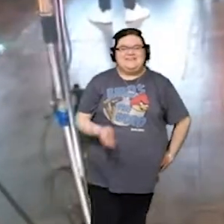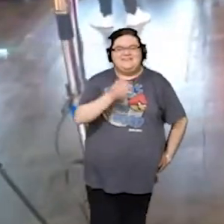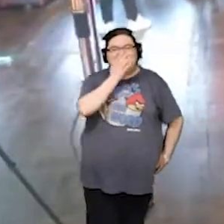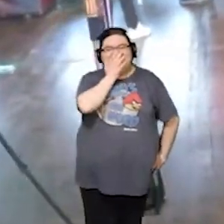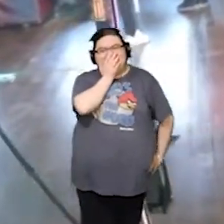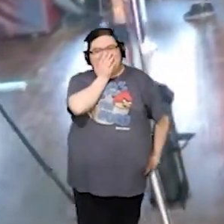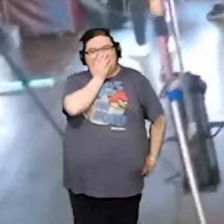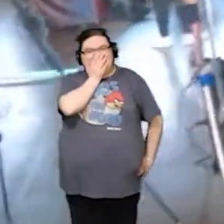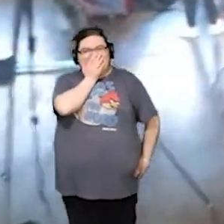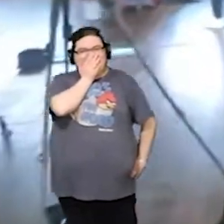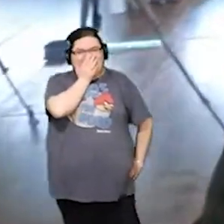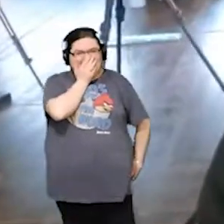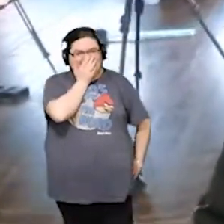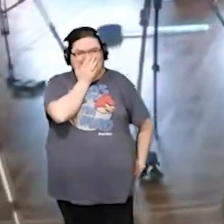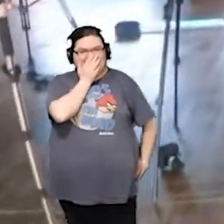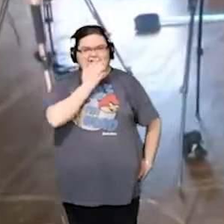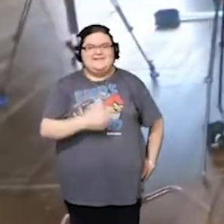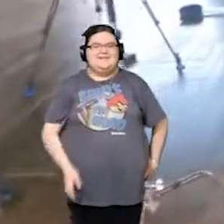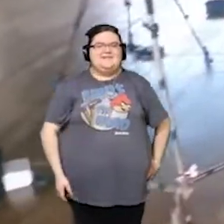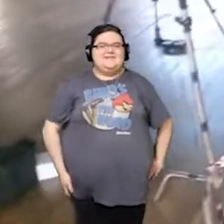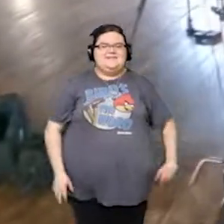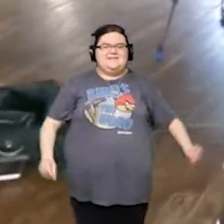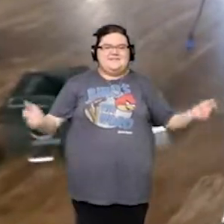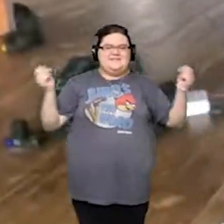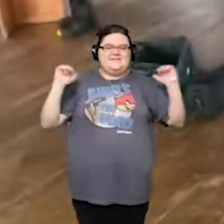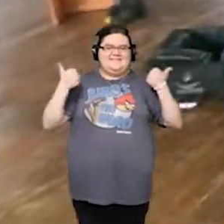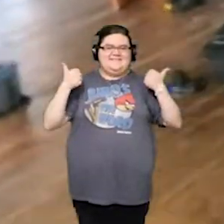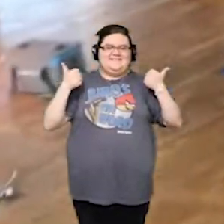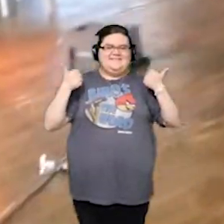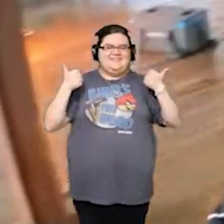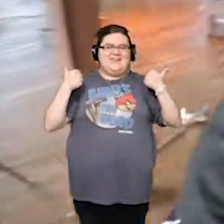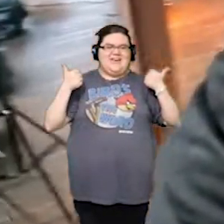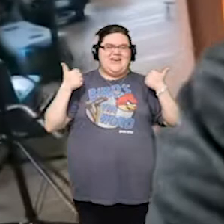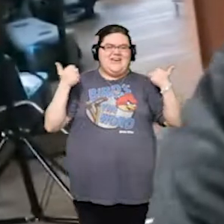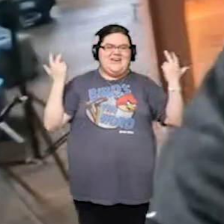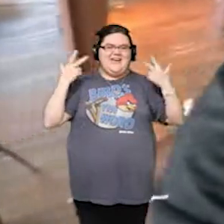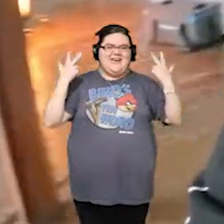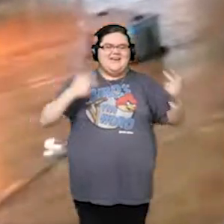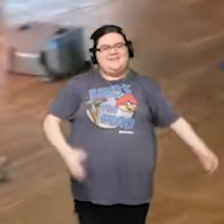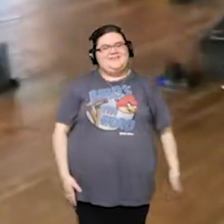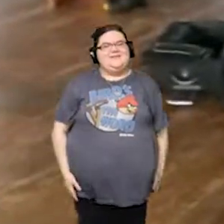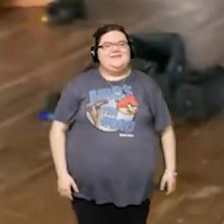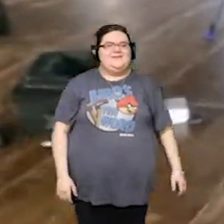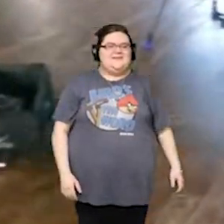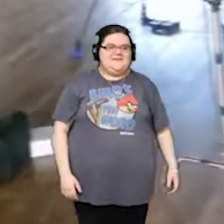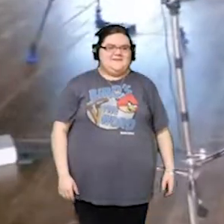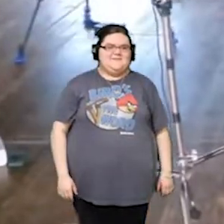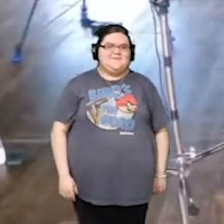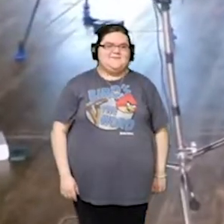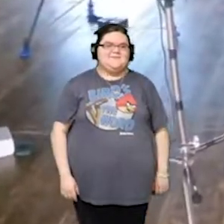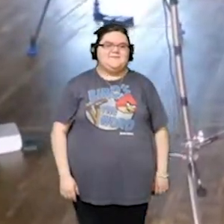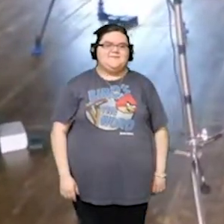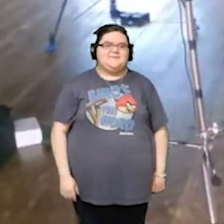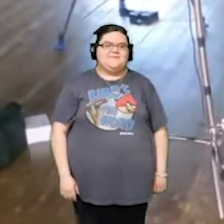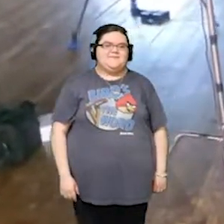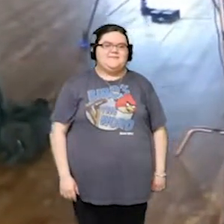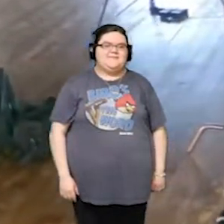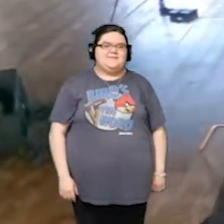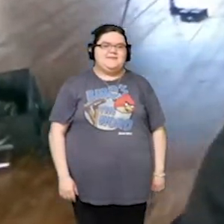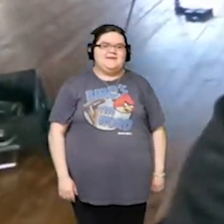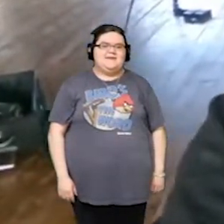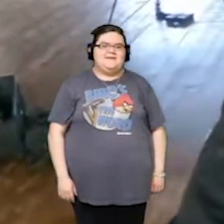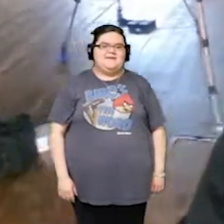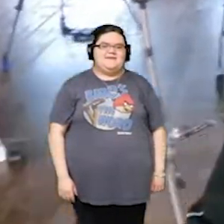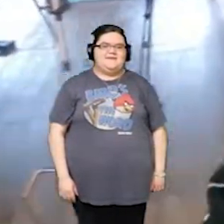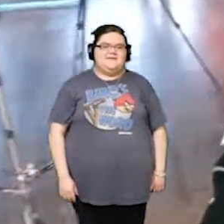highly appreciate it. We're trying to hit the 1 million goal this year. What can you expect from me? Loads of behind the scenes content. And you know what? Just look through the channel.